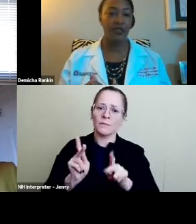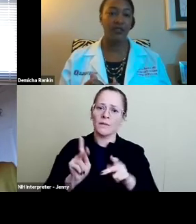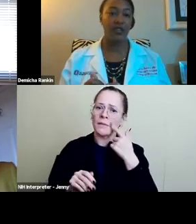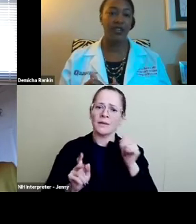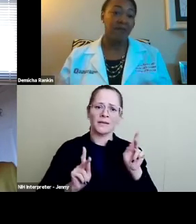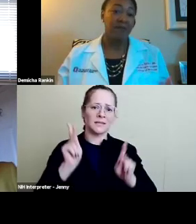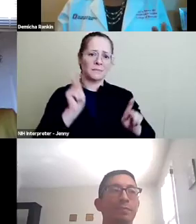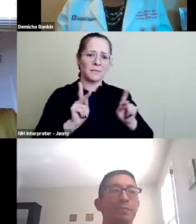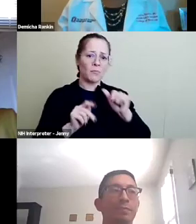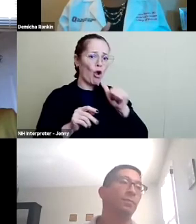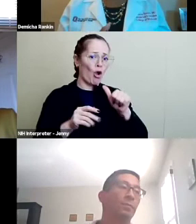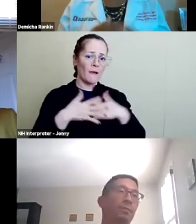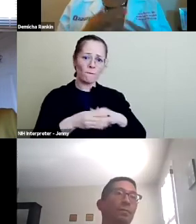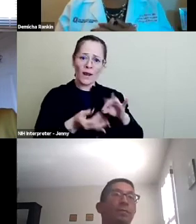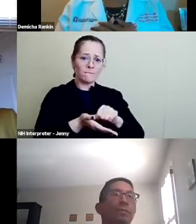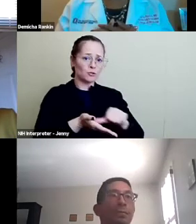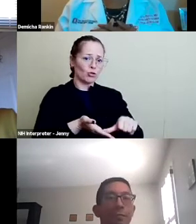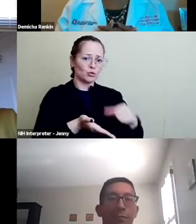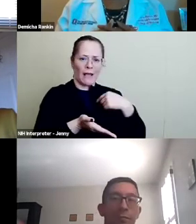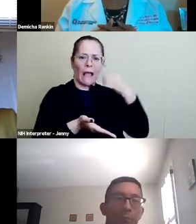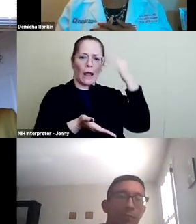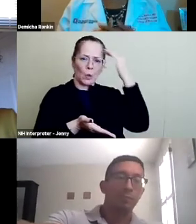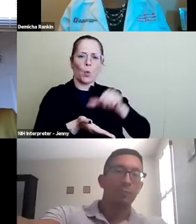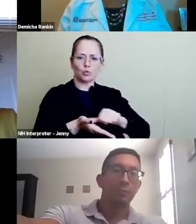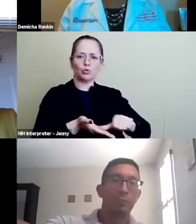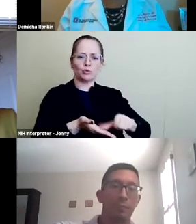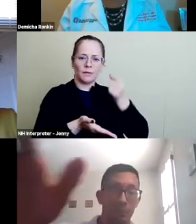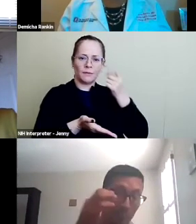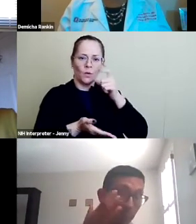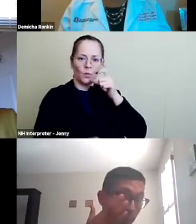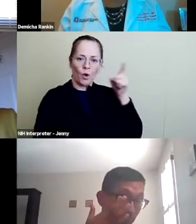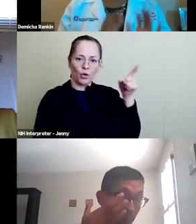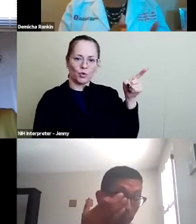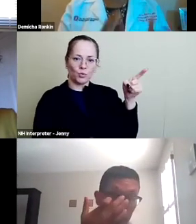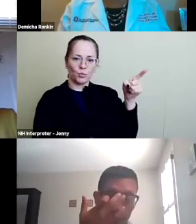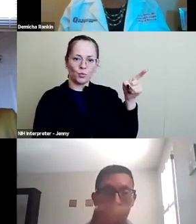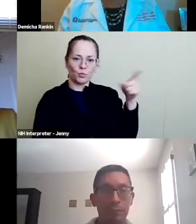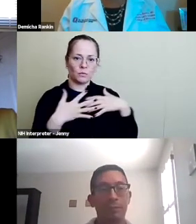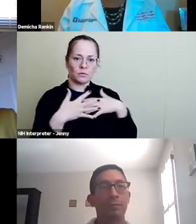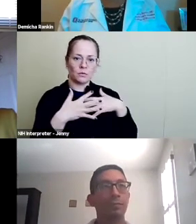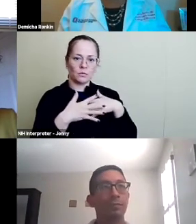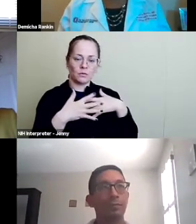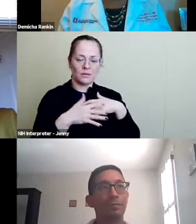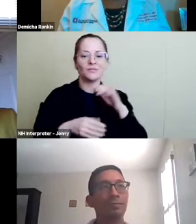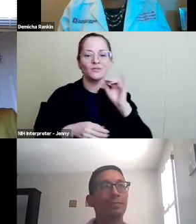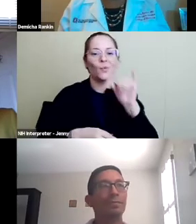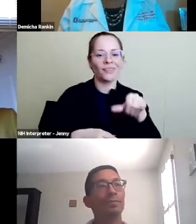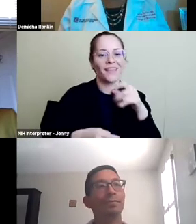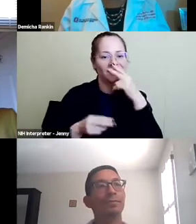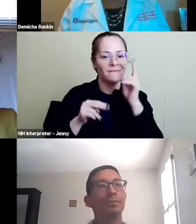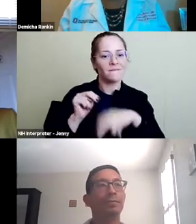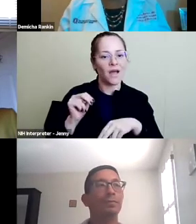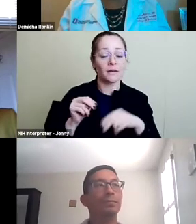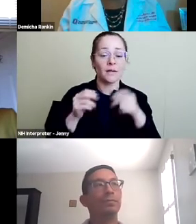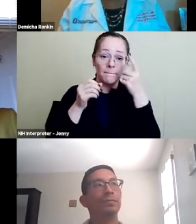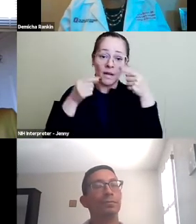of their surgery. They know their surgeon, they're meeting me for the very first time. And so that hat is very fun. In light of COVID, it has